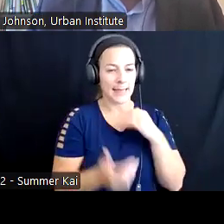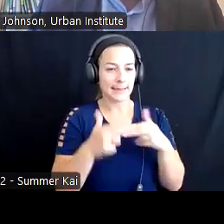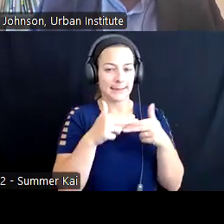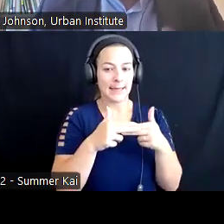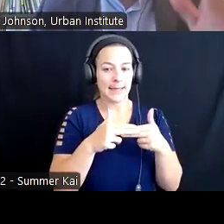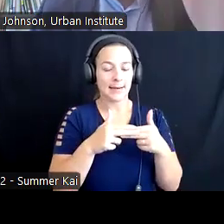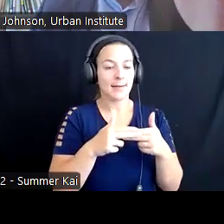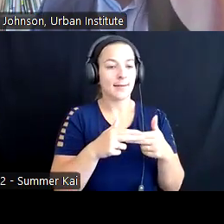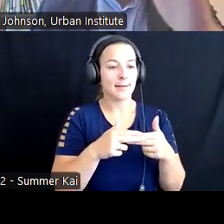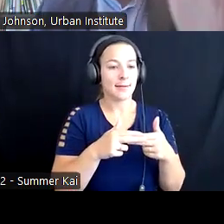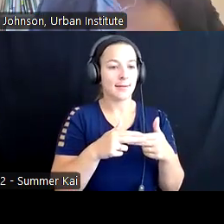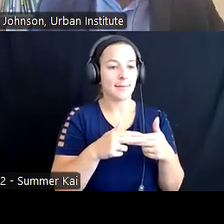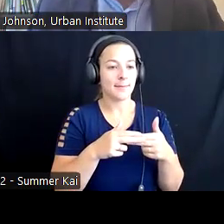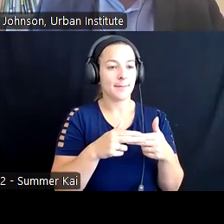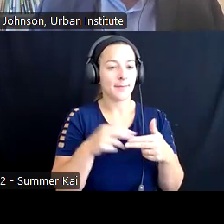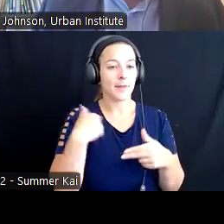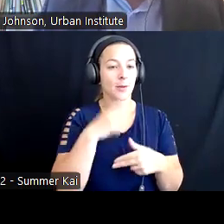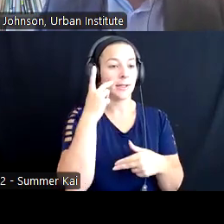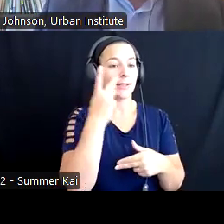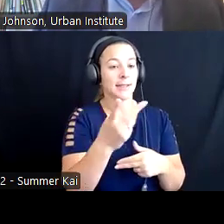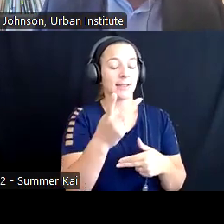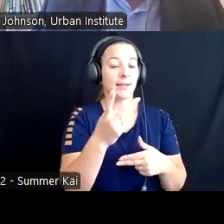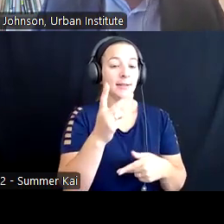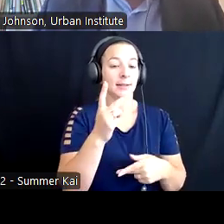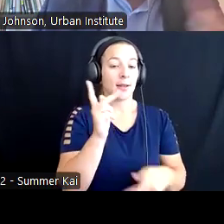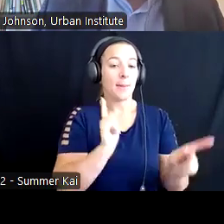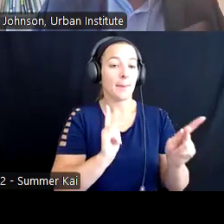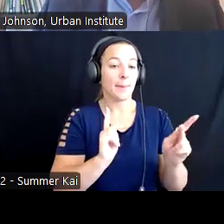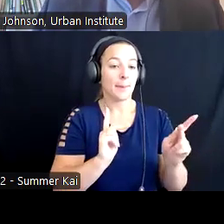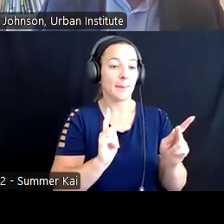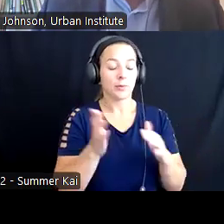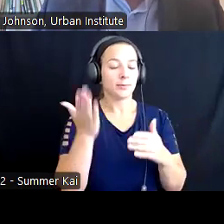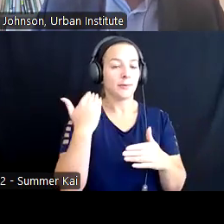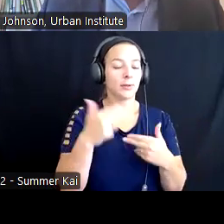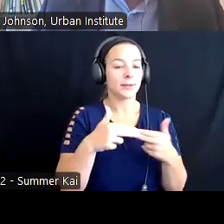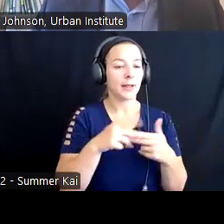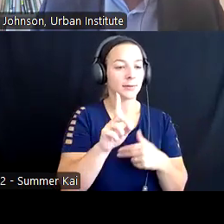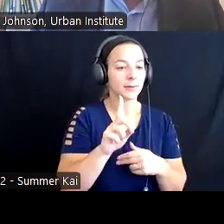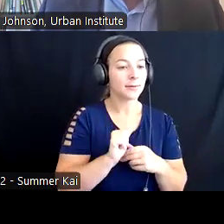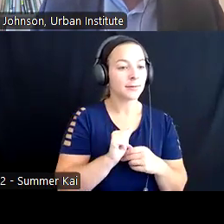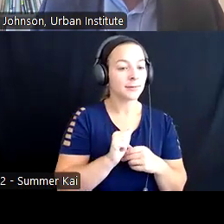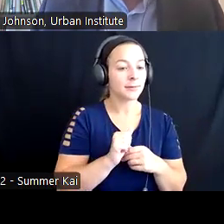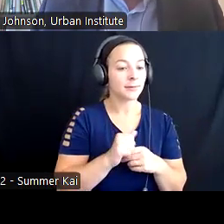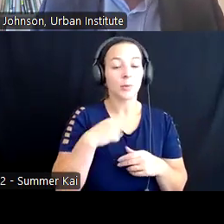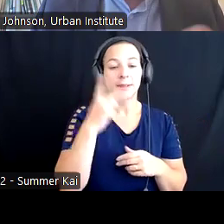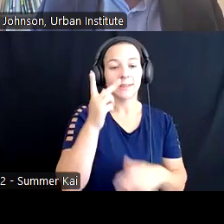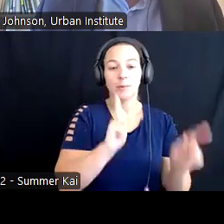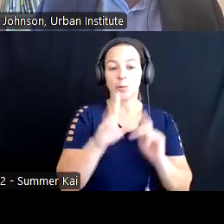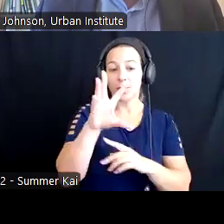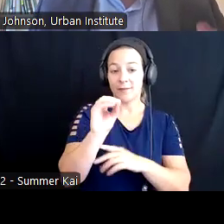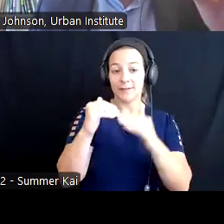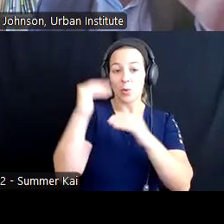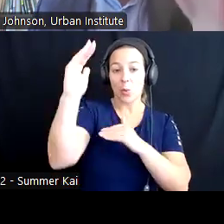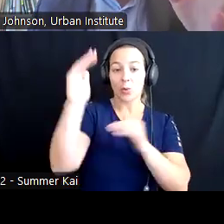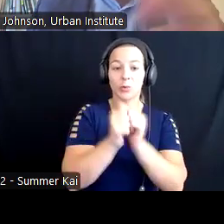please. This is showing the share of people with, I'm sorry, the previous slide, 50 plus with